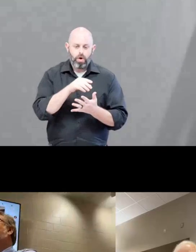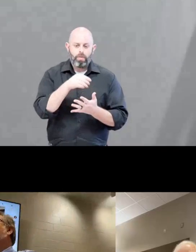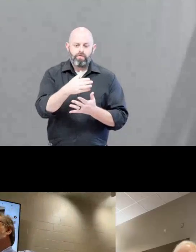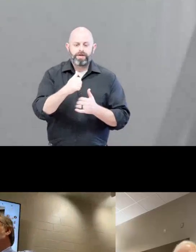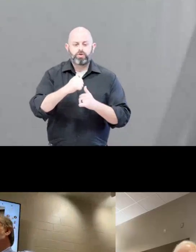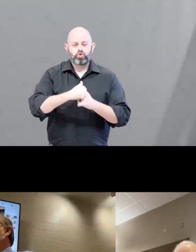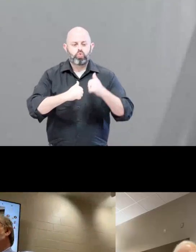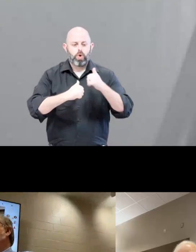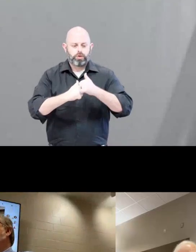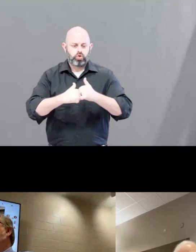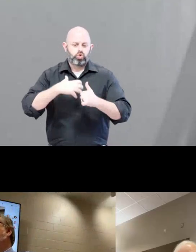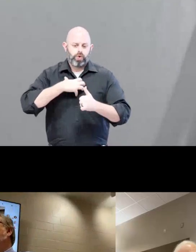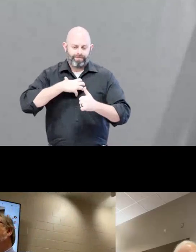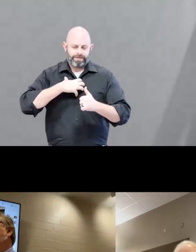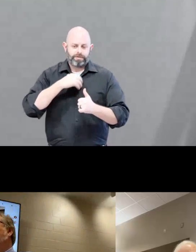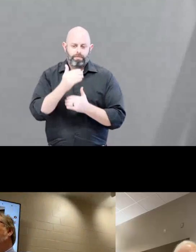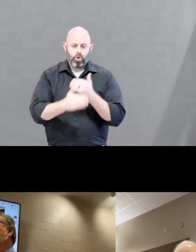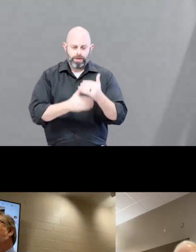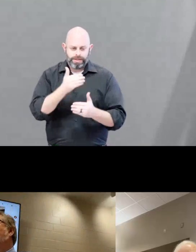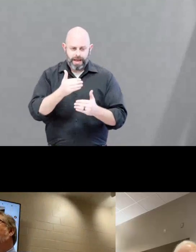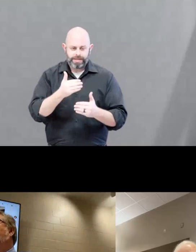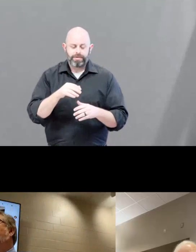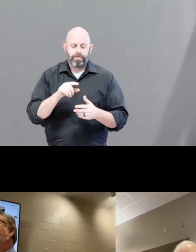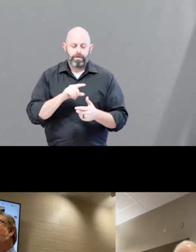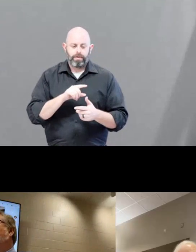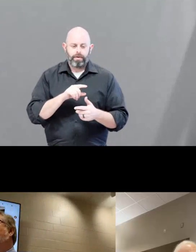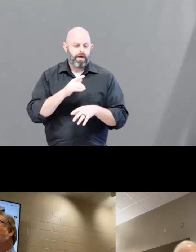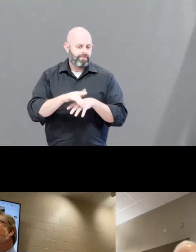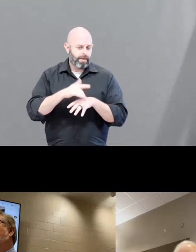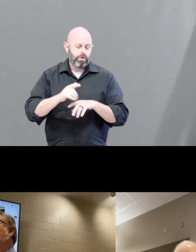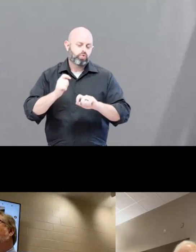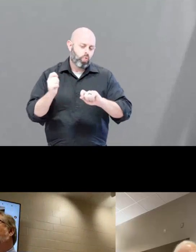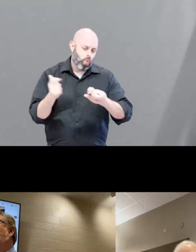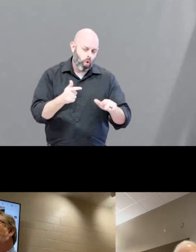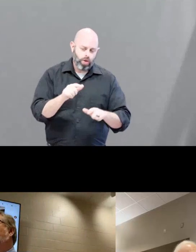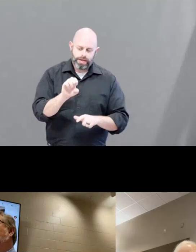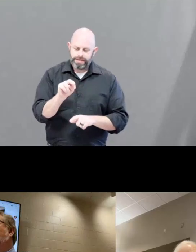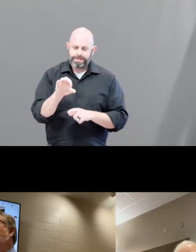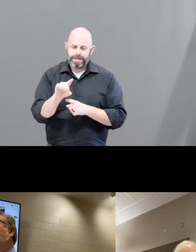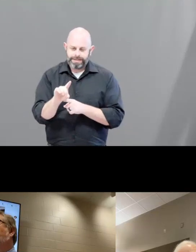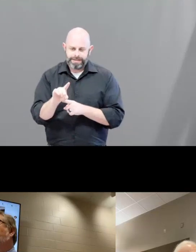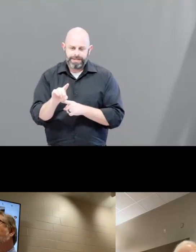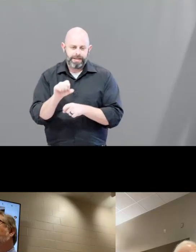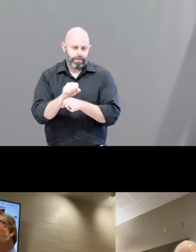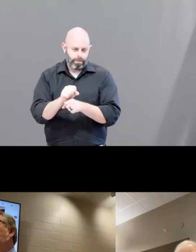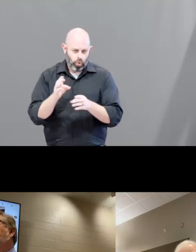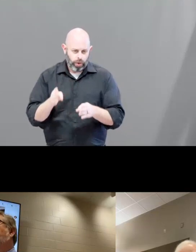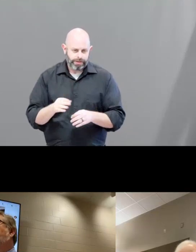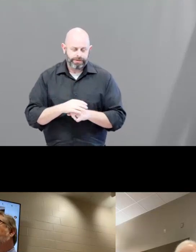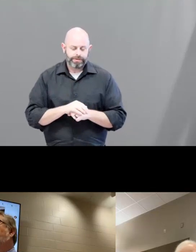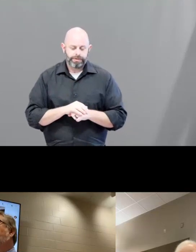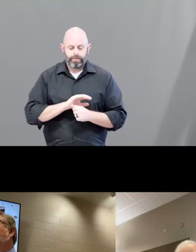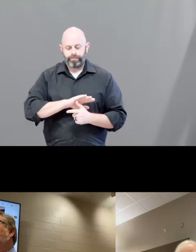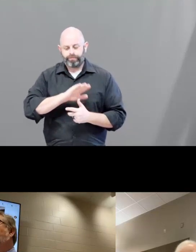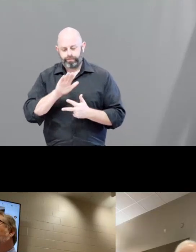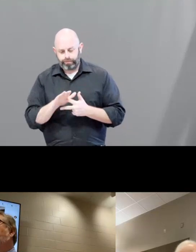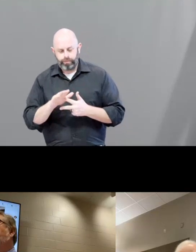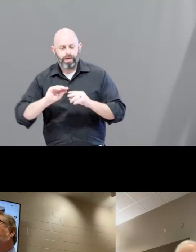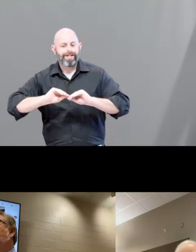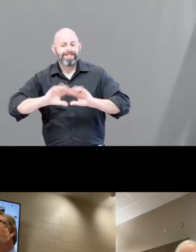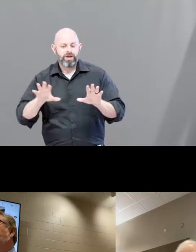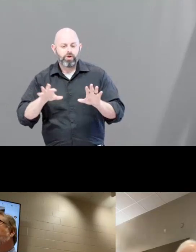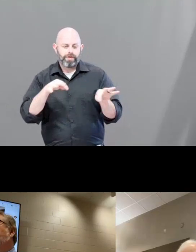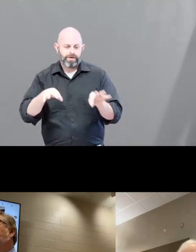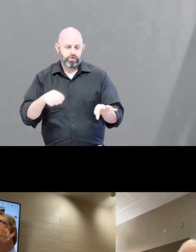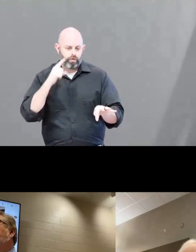a structured grievance process available to all ANCSD employees. There's clear definitions